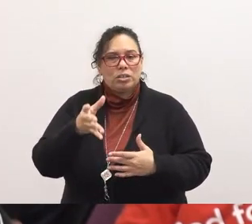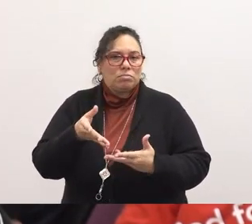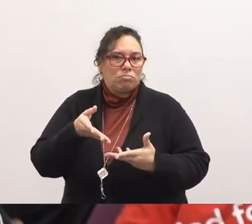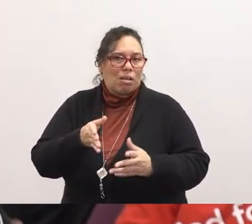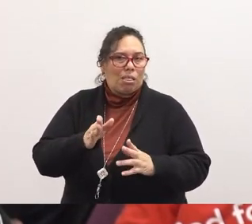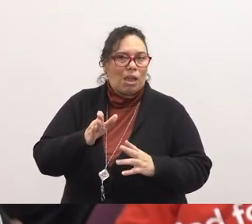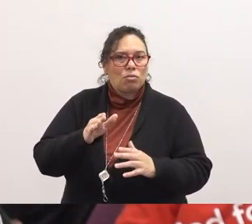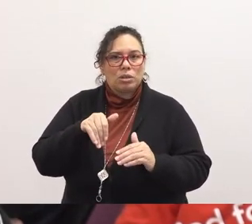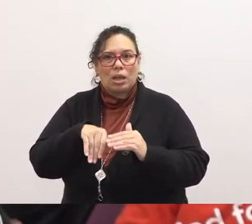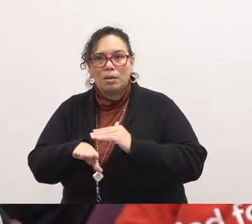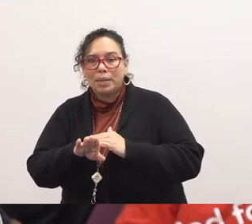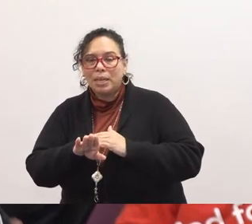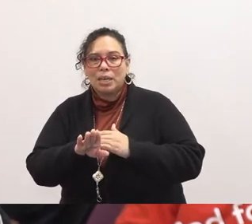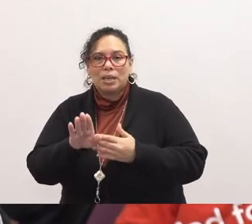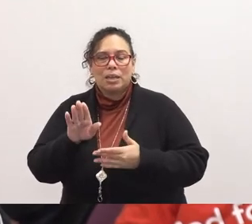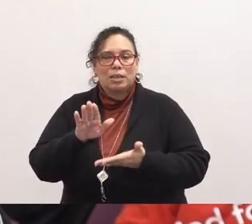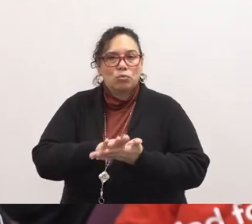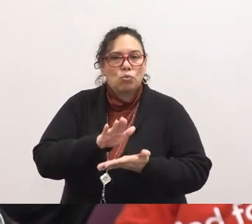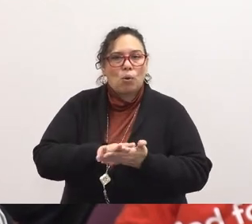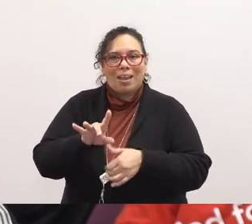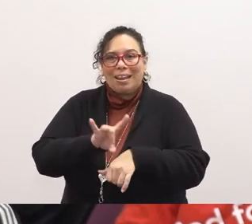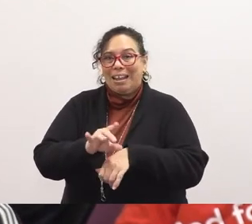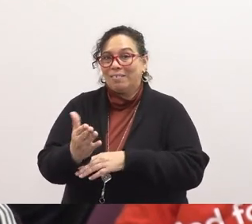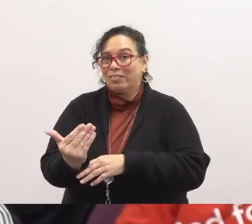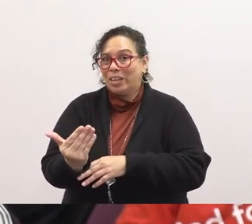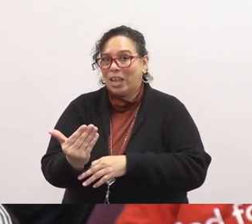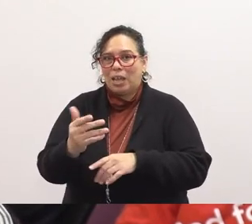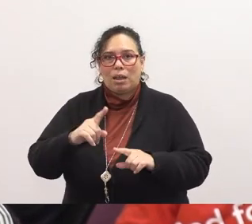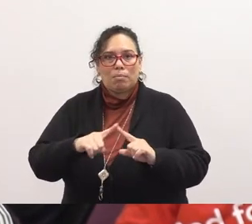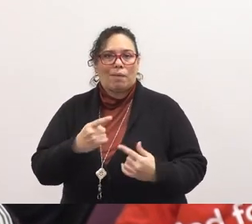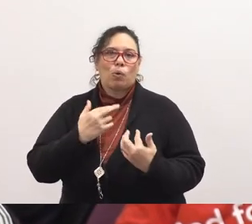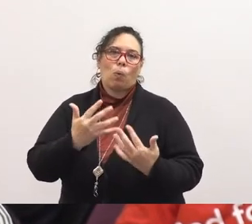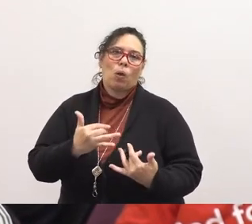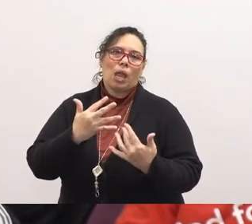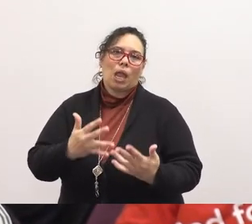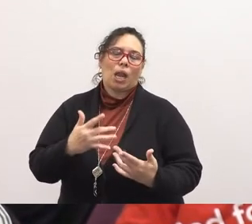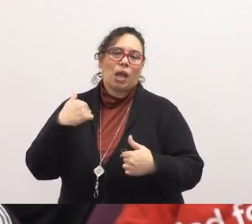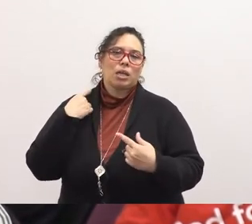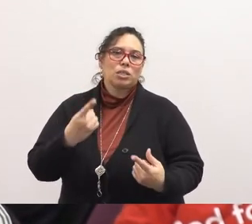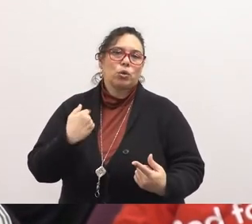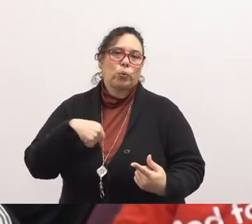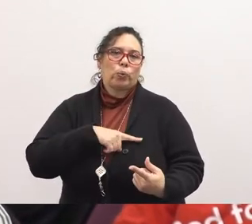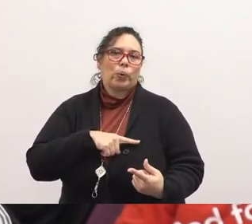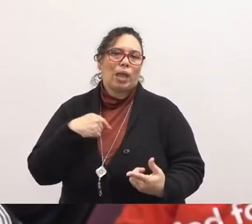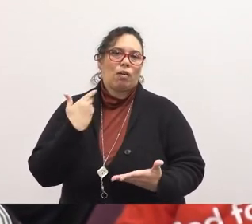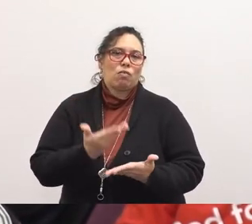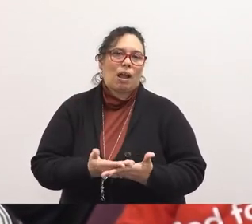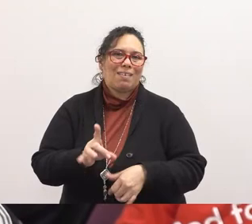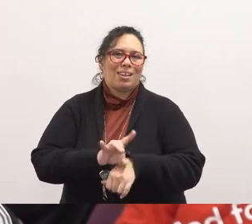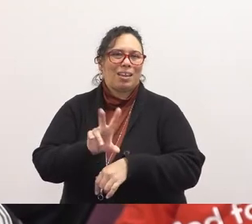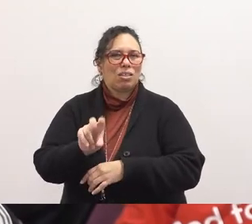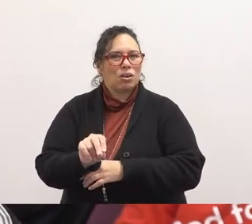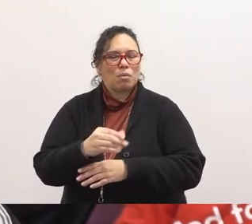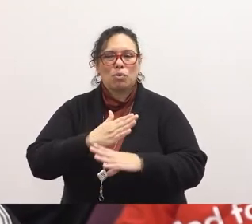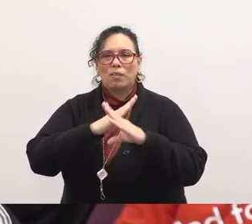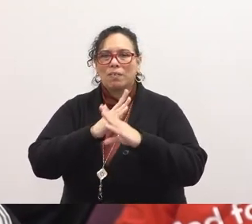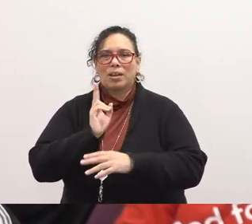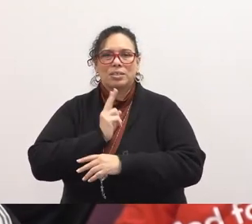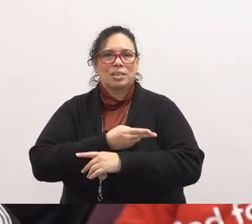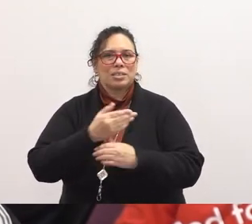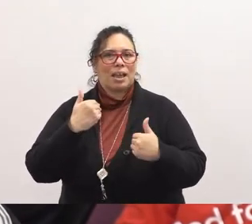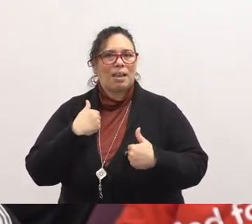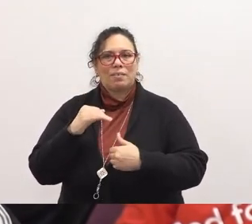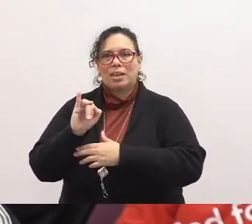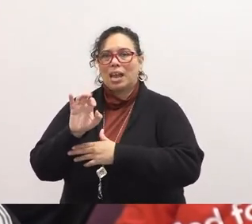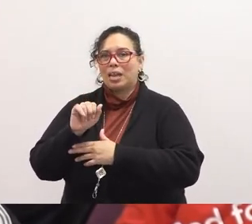campus at 8:15, but have to wait until we arrive at 8:30 a.m. This prevents us from having